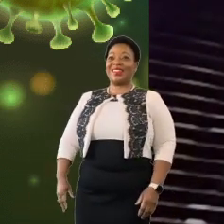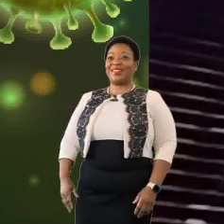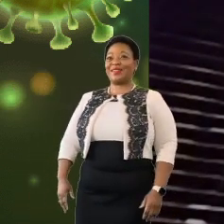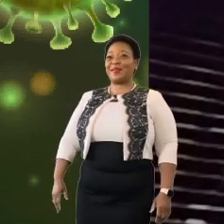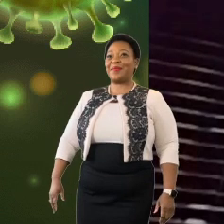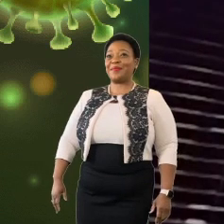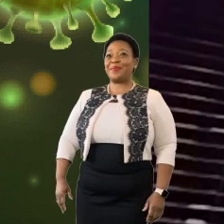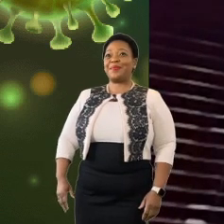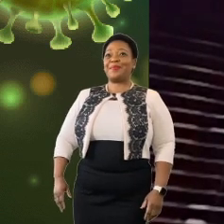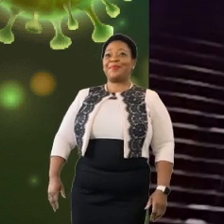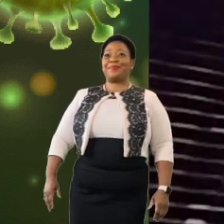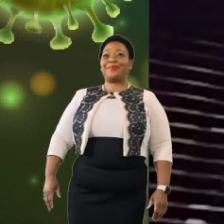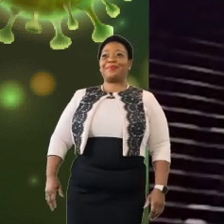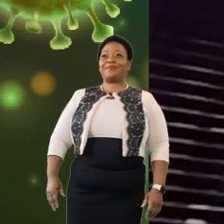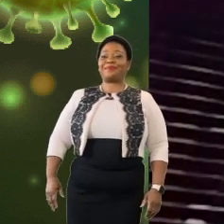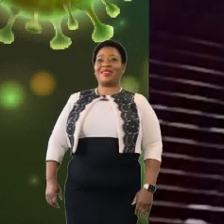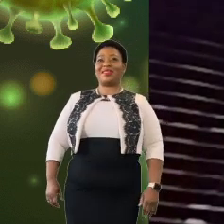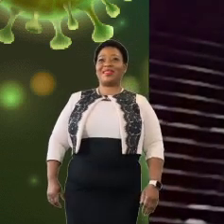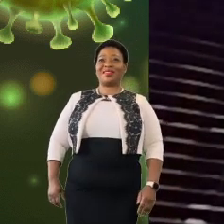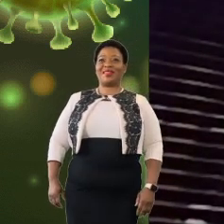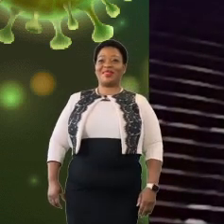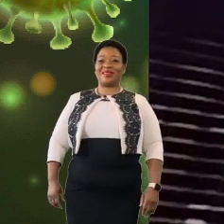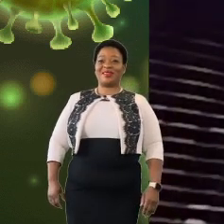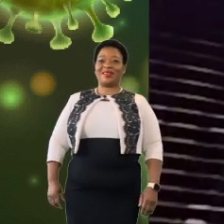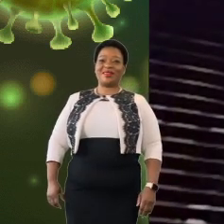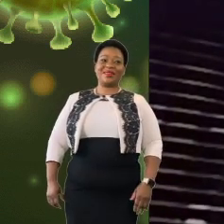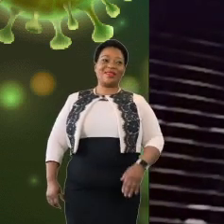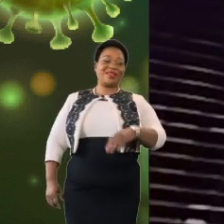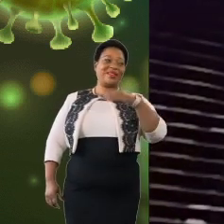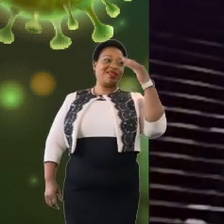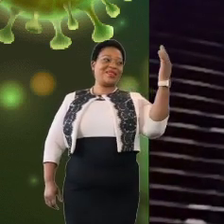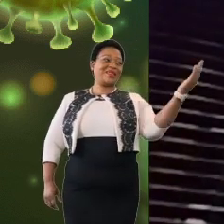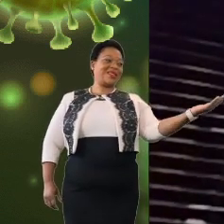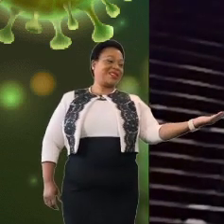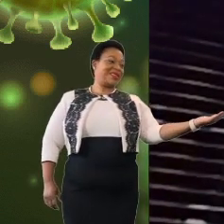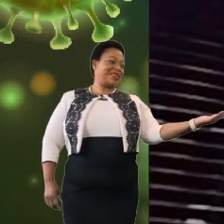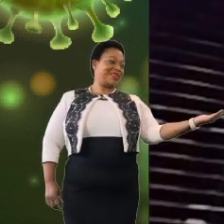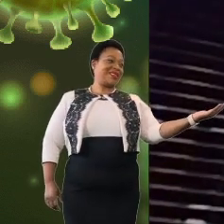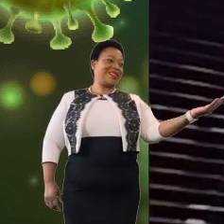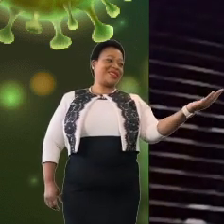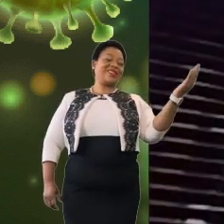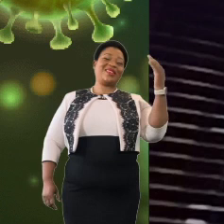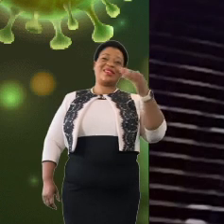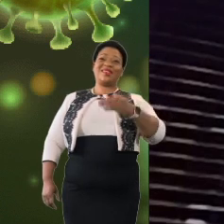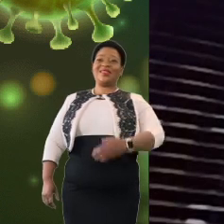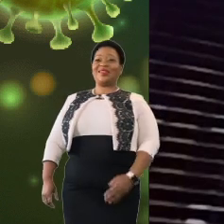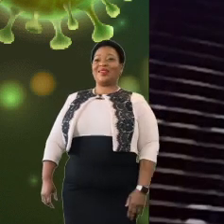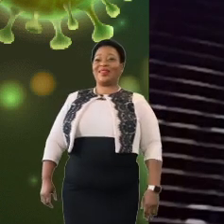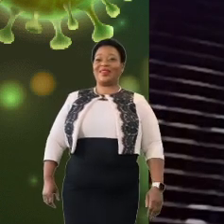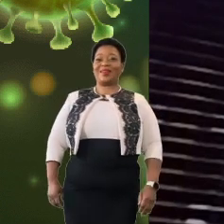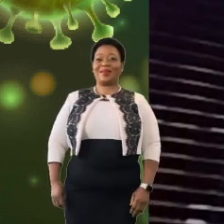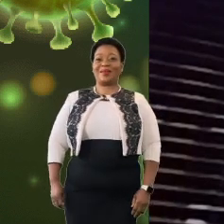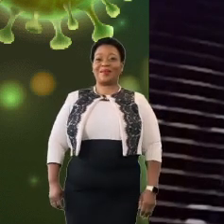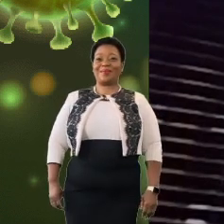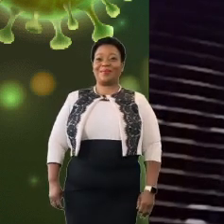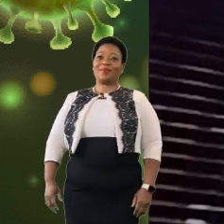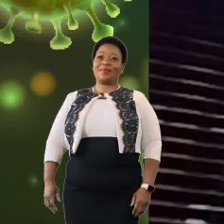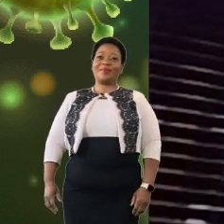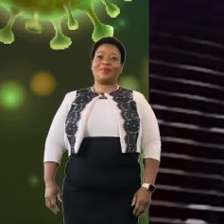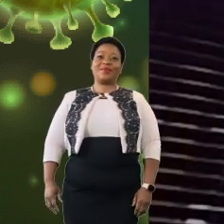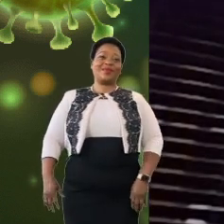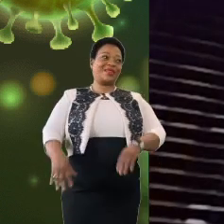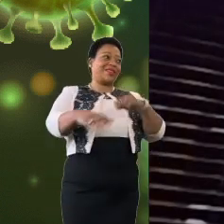everywhere else where they might be. I know that there are MECs, there are members of parliament, members of the